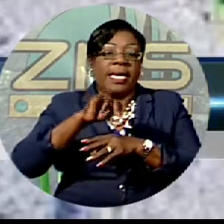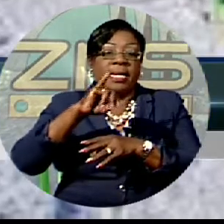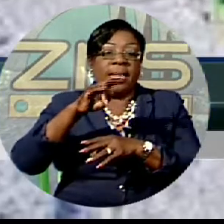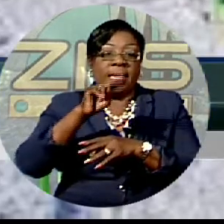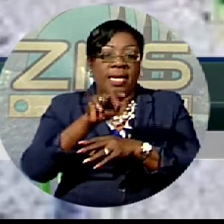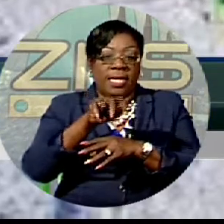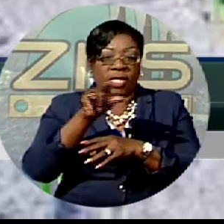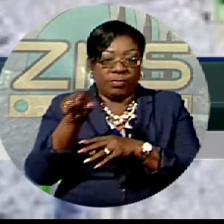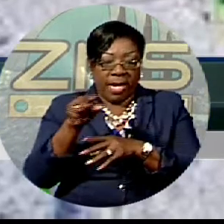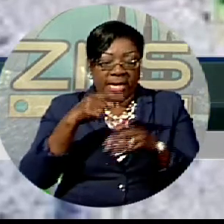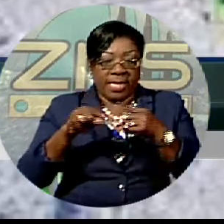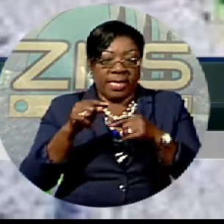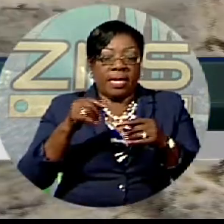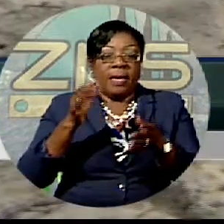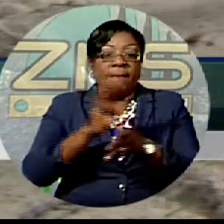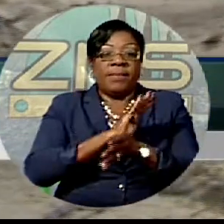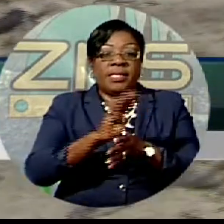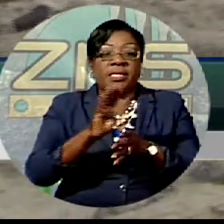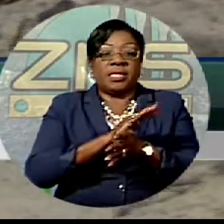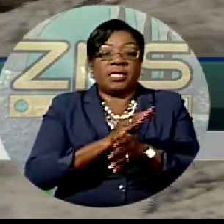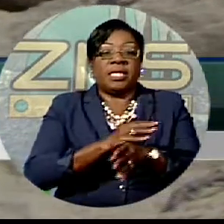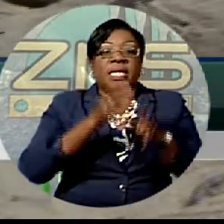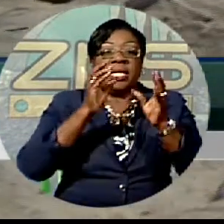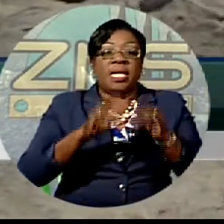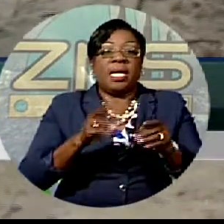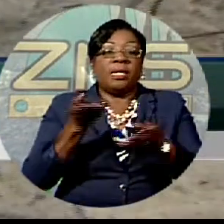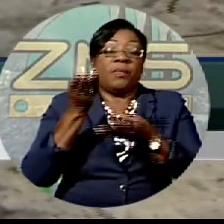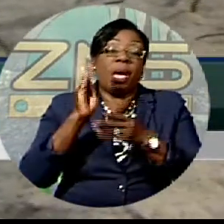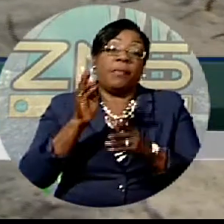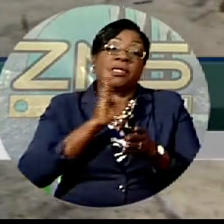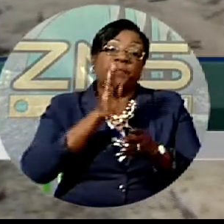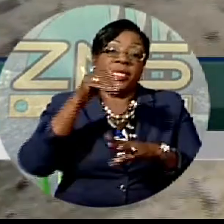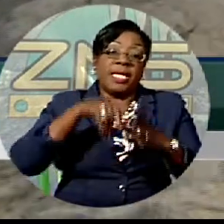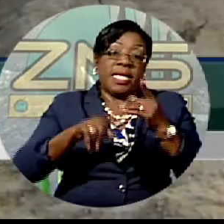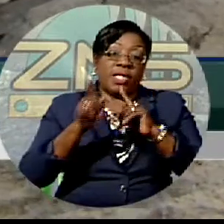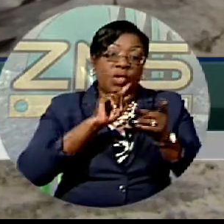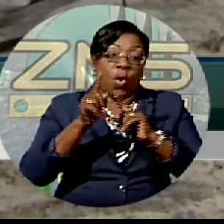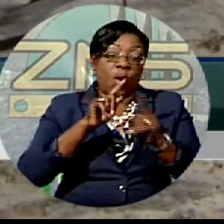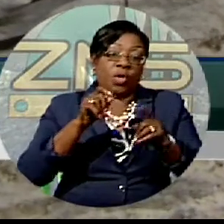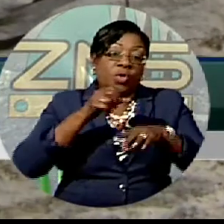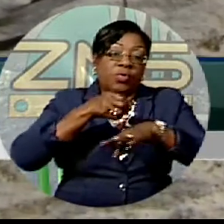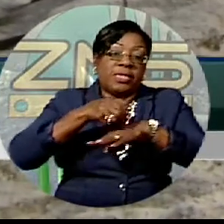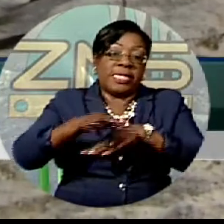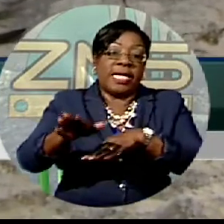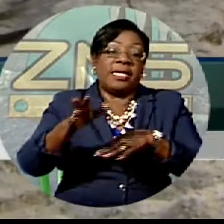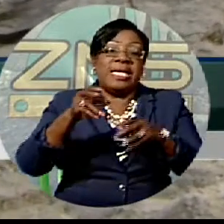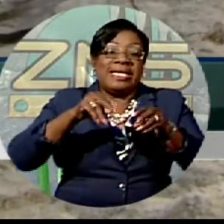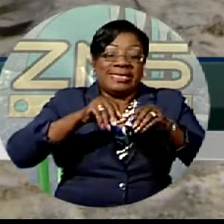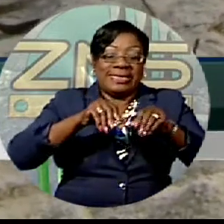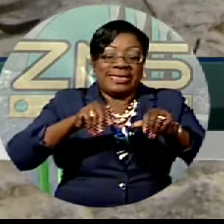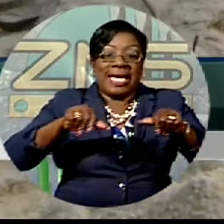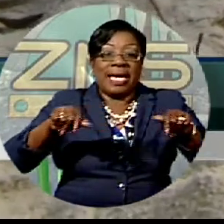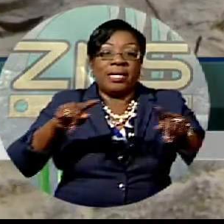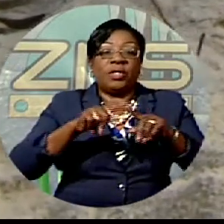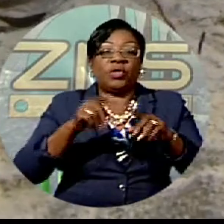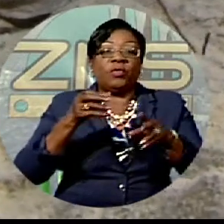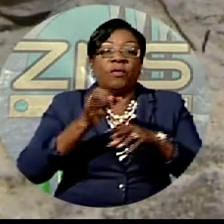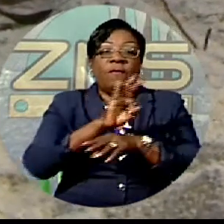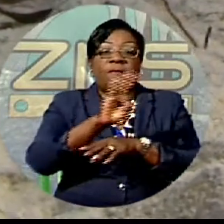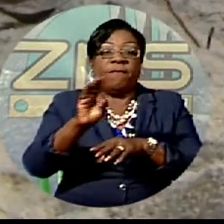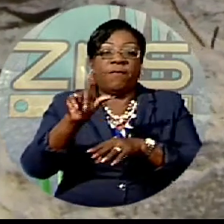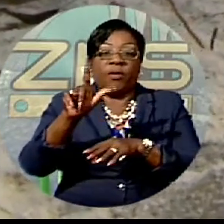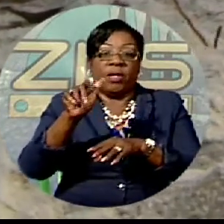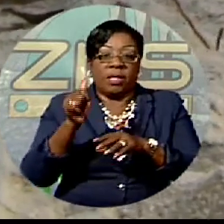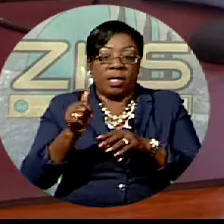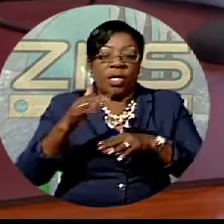gaining traction online. Could the Bahamas be in talks to export sand to Florida to replenish its coastline?